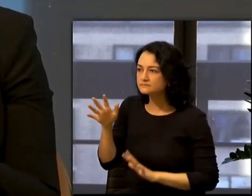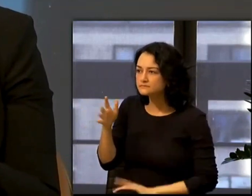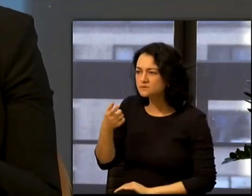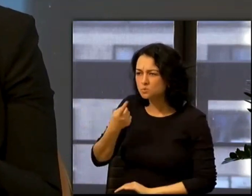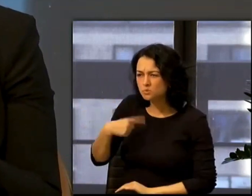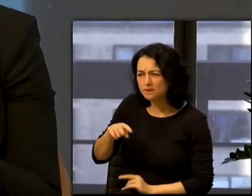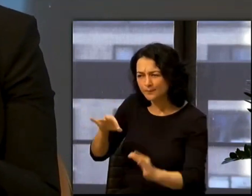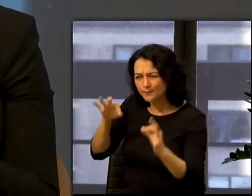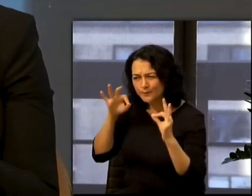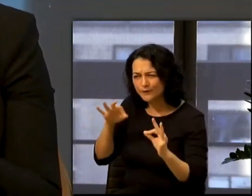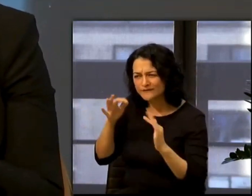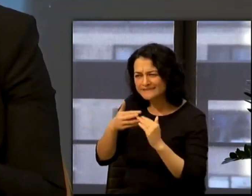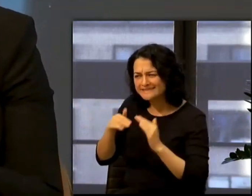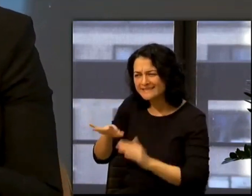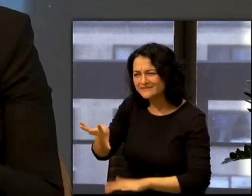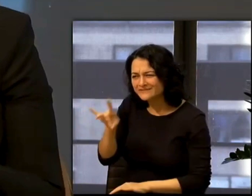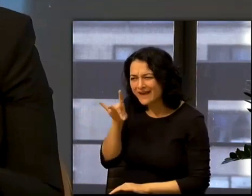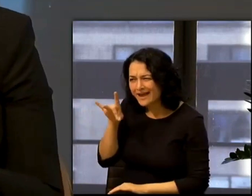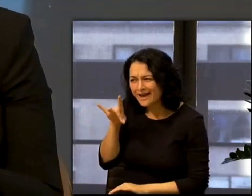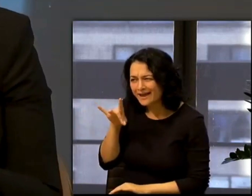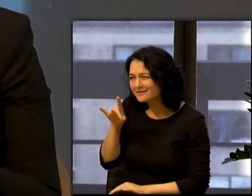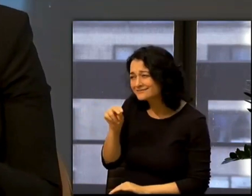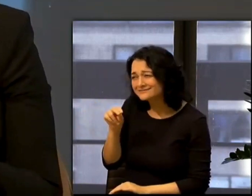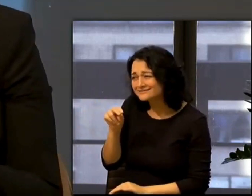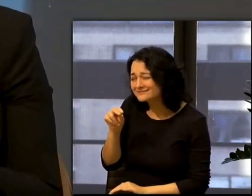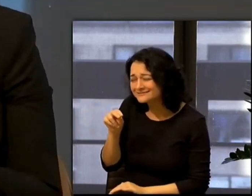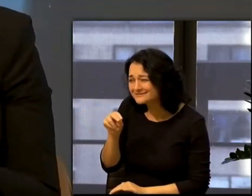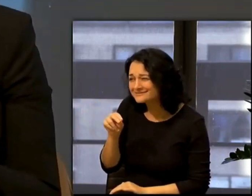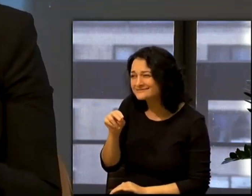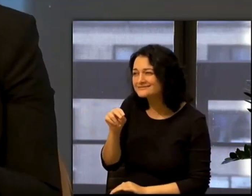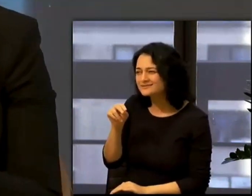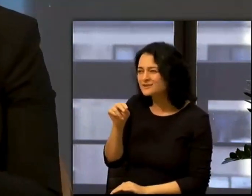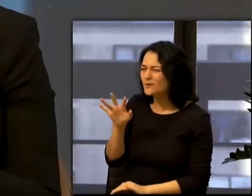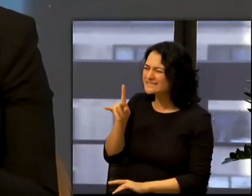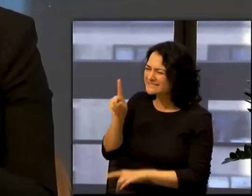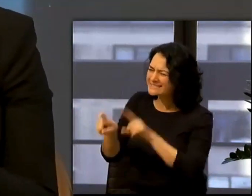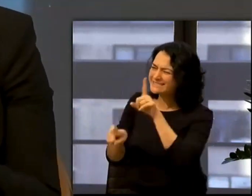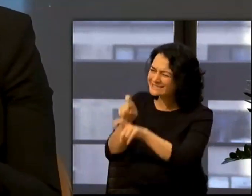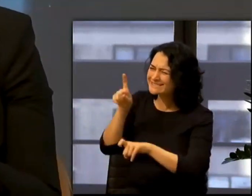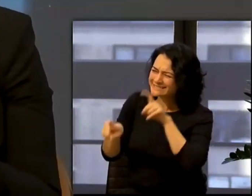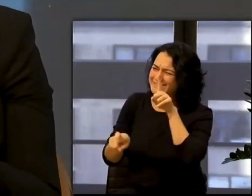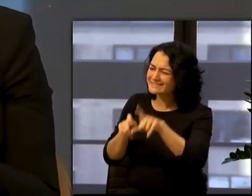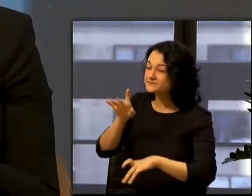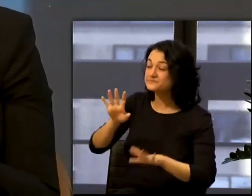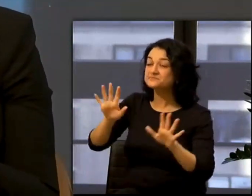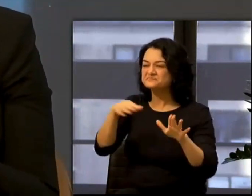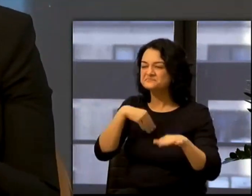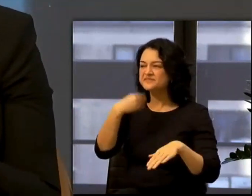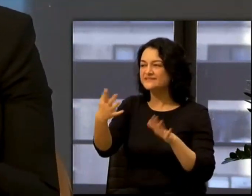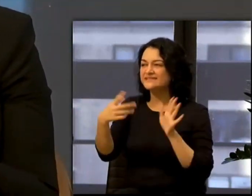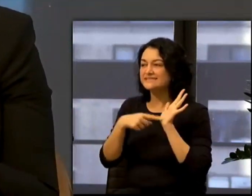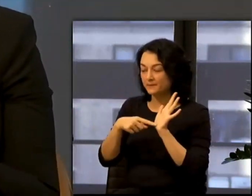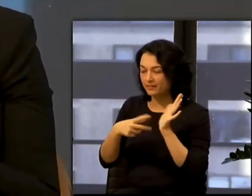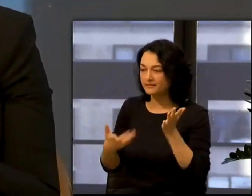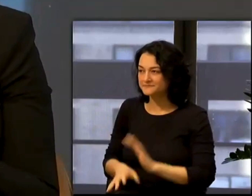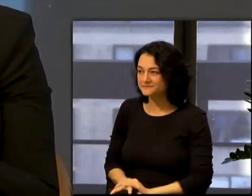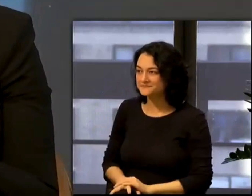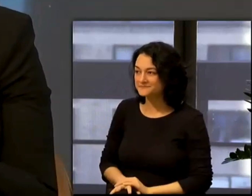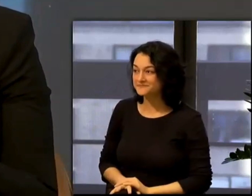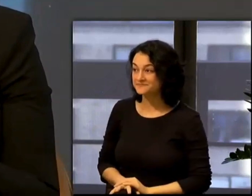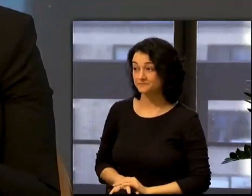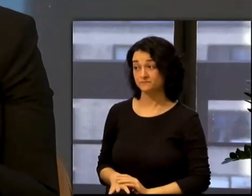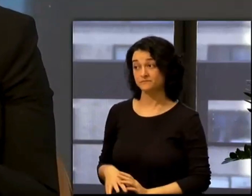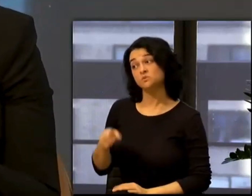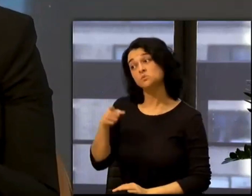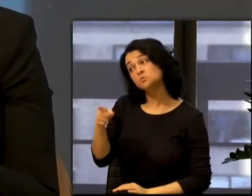feel that you have been, for example, this is not an actual question that has ever been asked, but just for example, do you feel that you are having a less